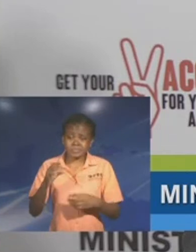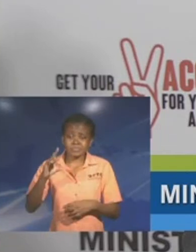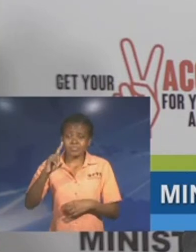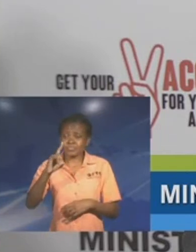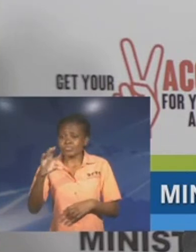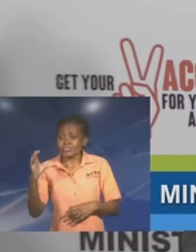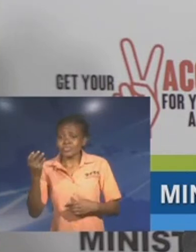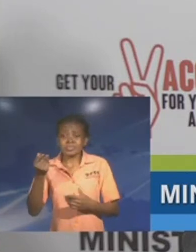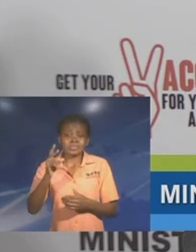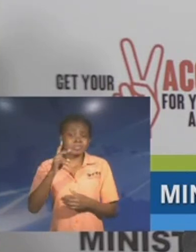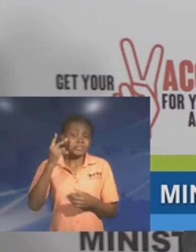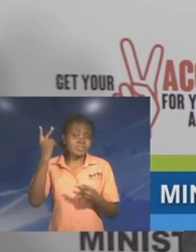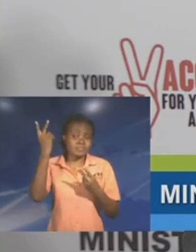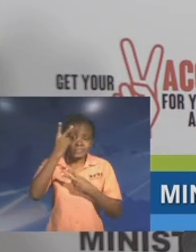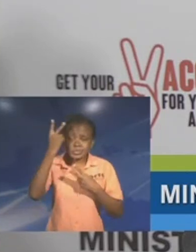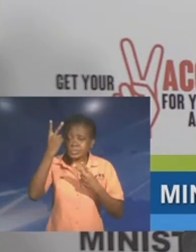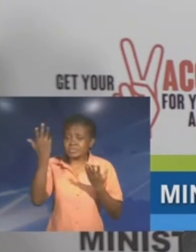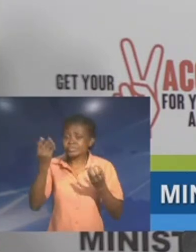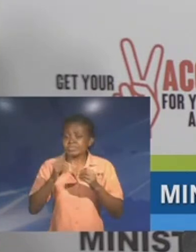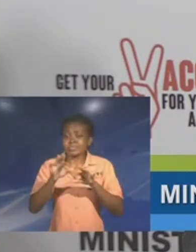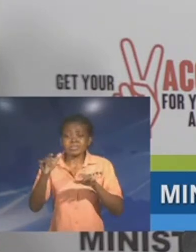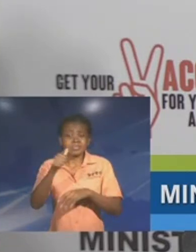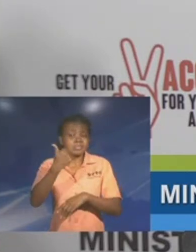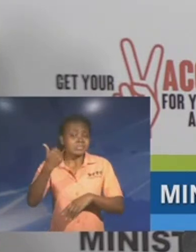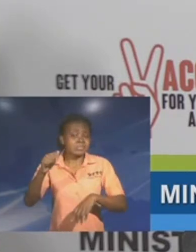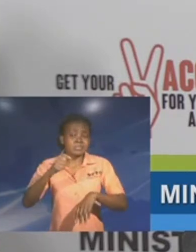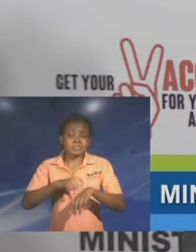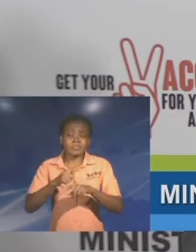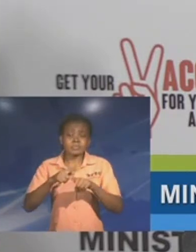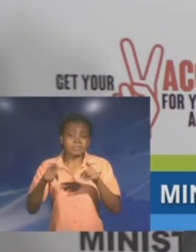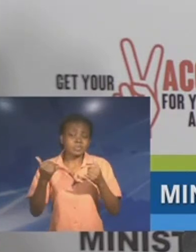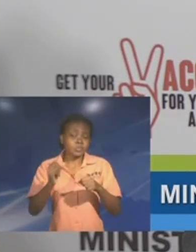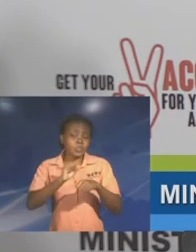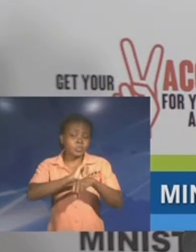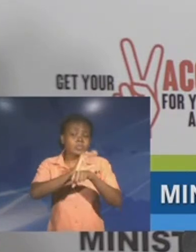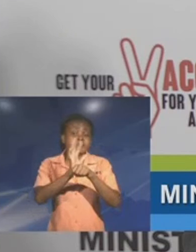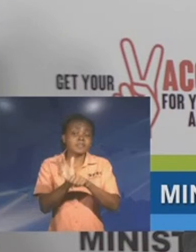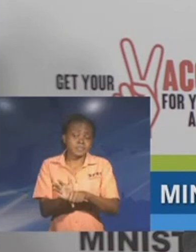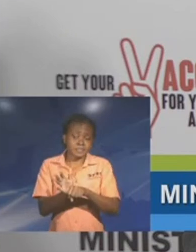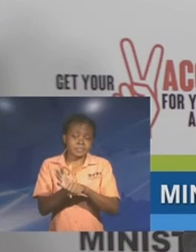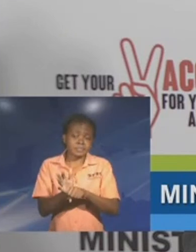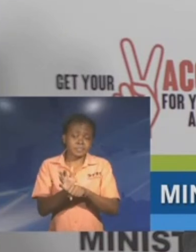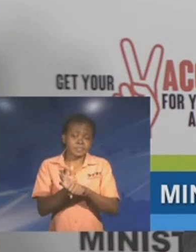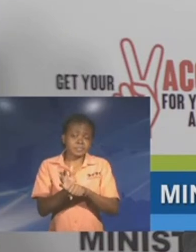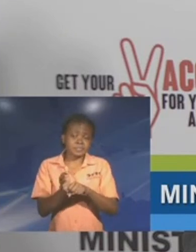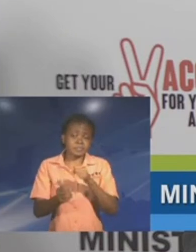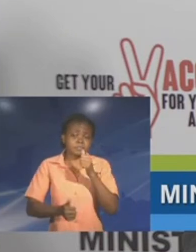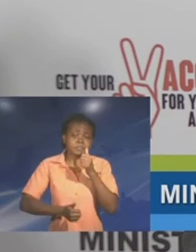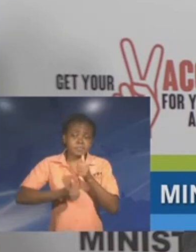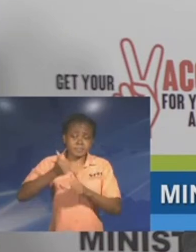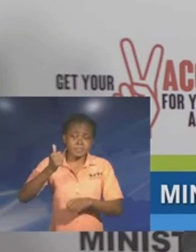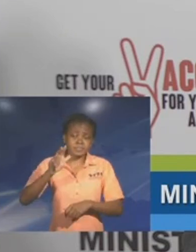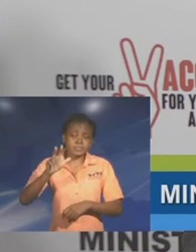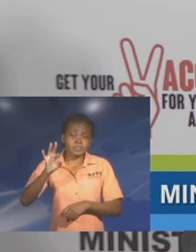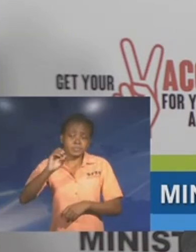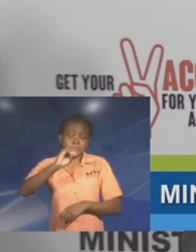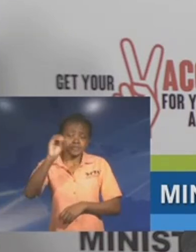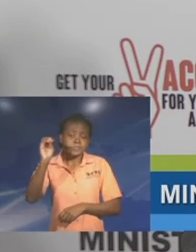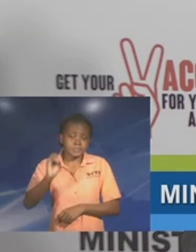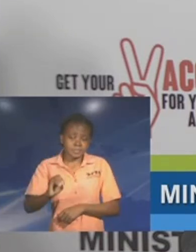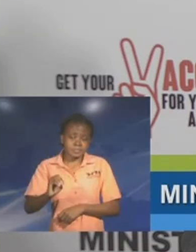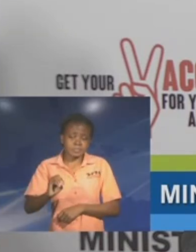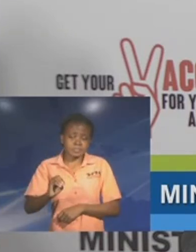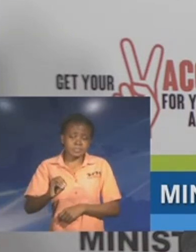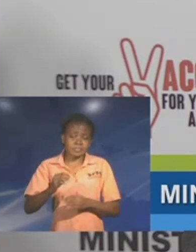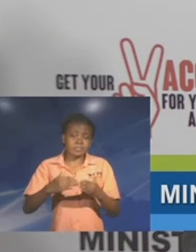any population at any given time. For now, COVID-19 remains the dominant circulating virus at 39%, followed probably